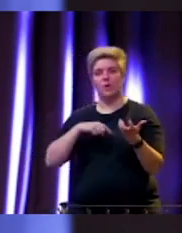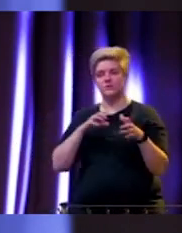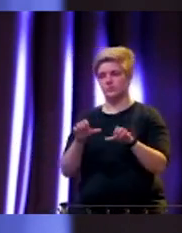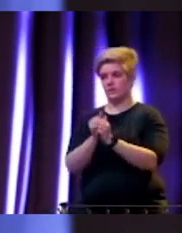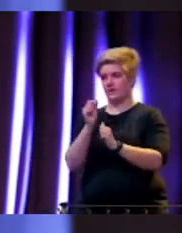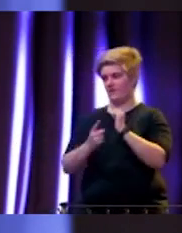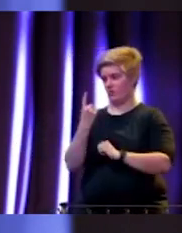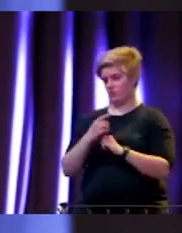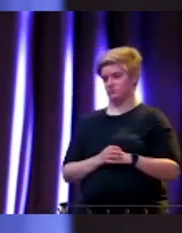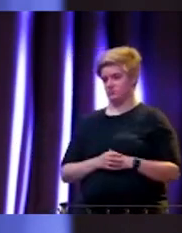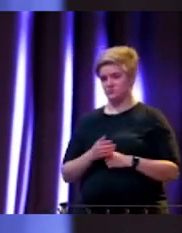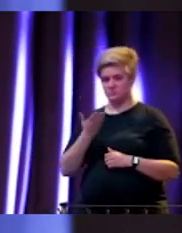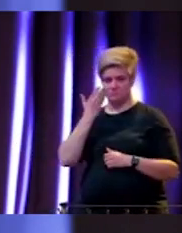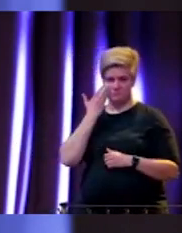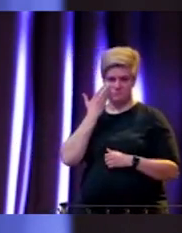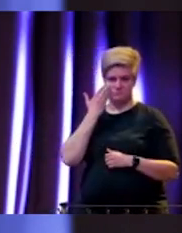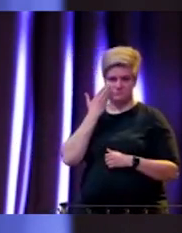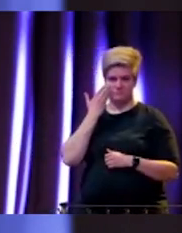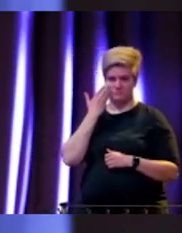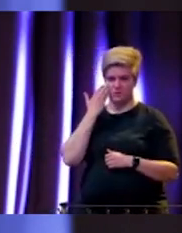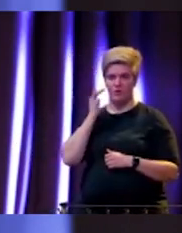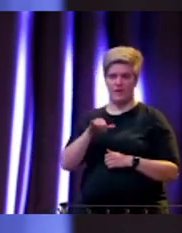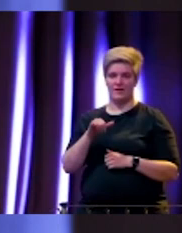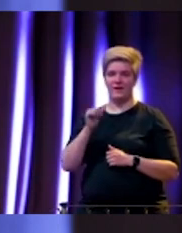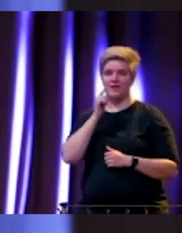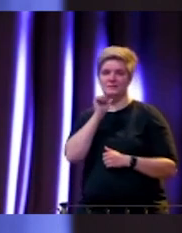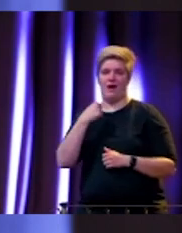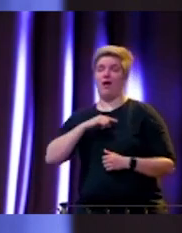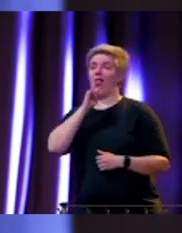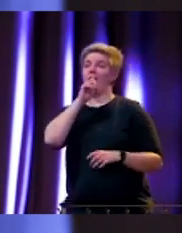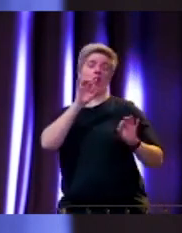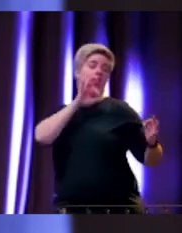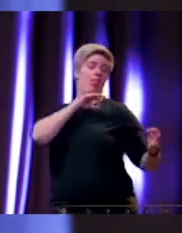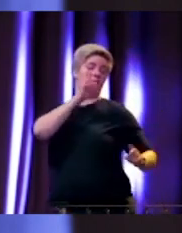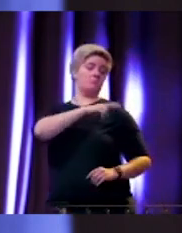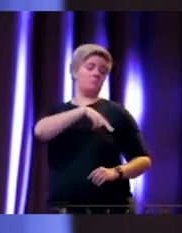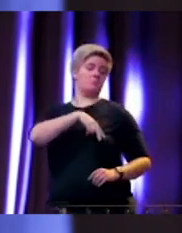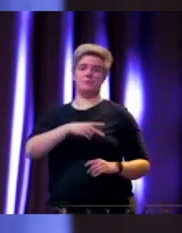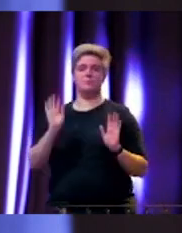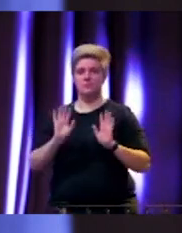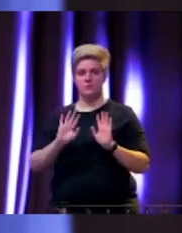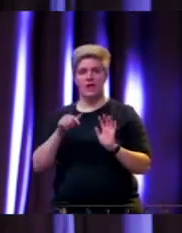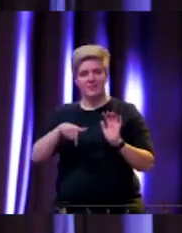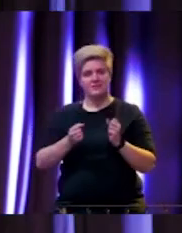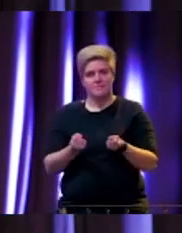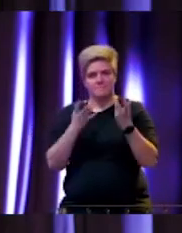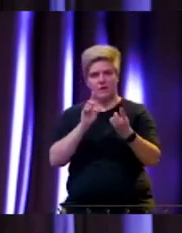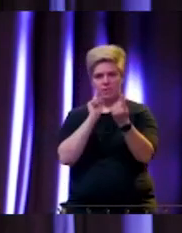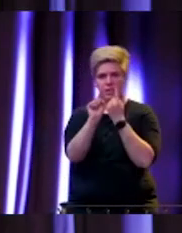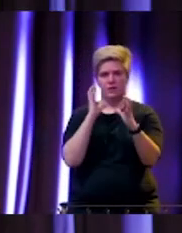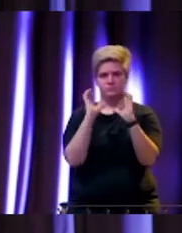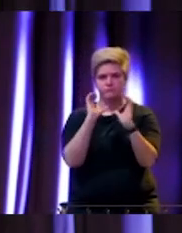know, this is not just, again, ivory tower us giving feedback down, right? This is a multi-way street and we need it just as